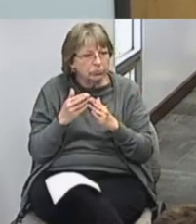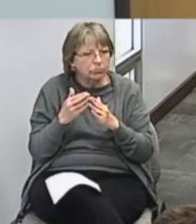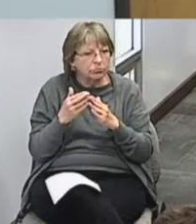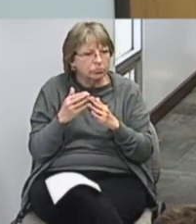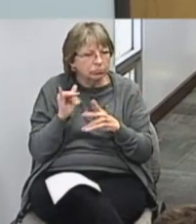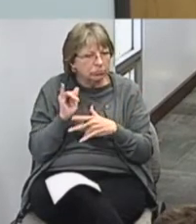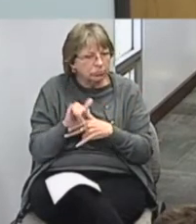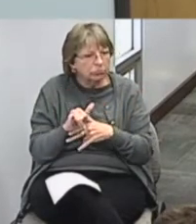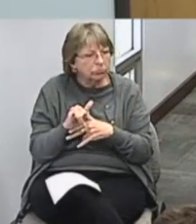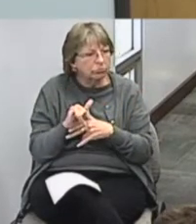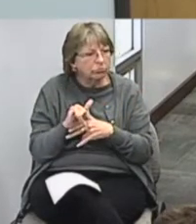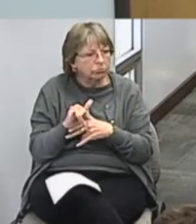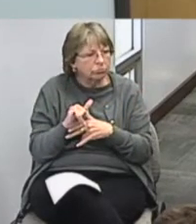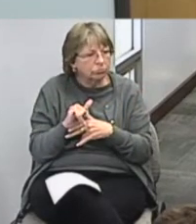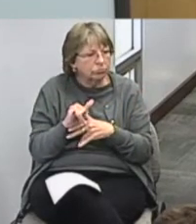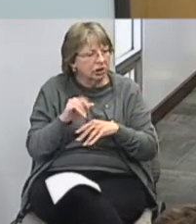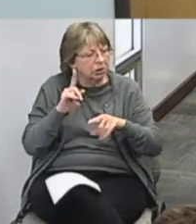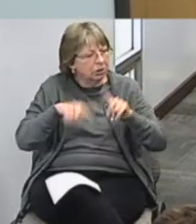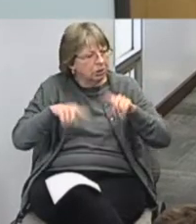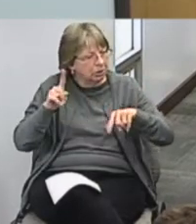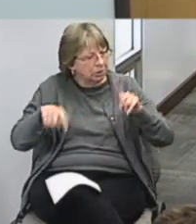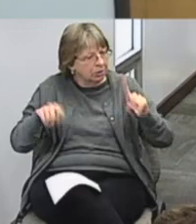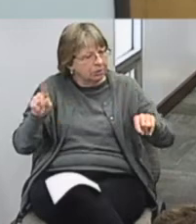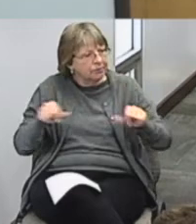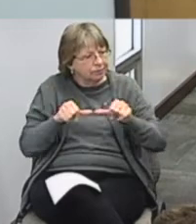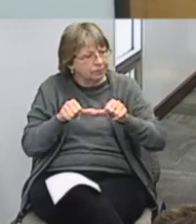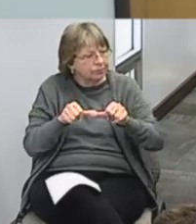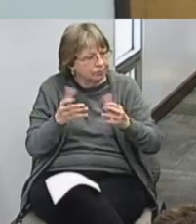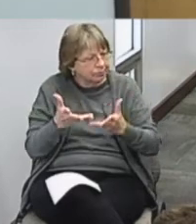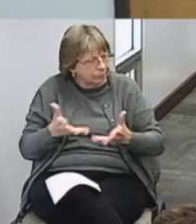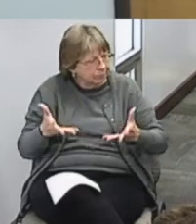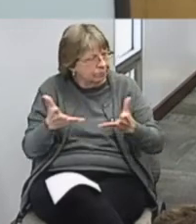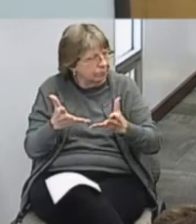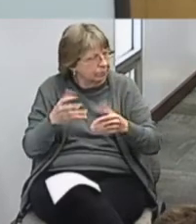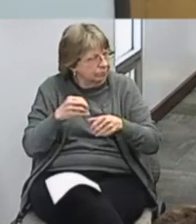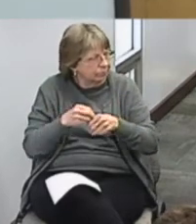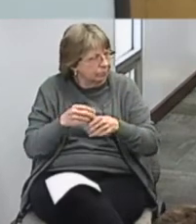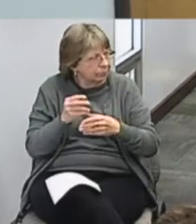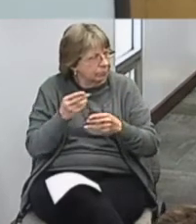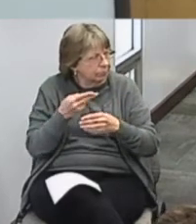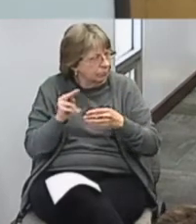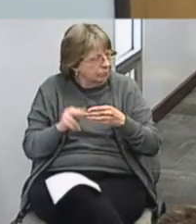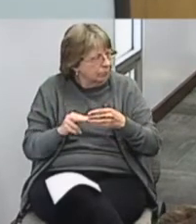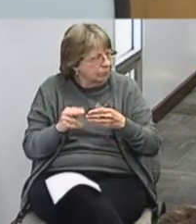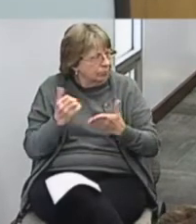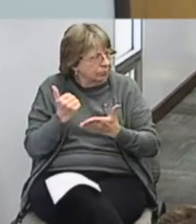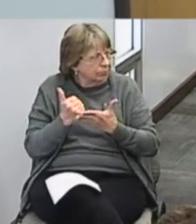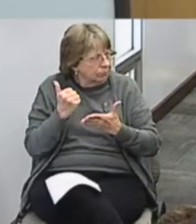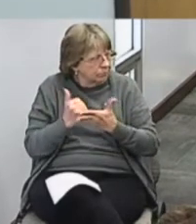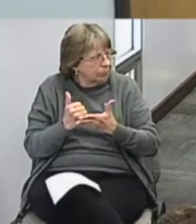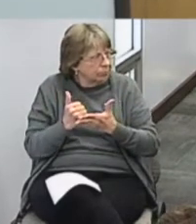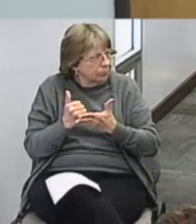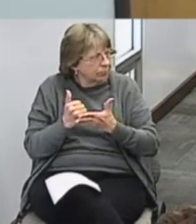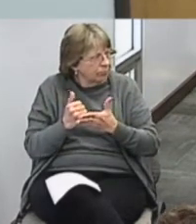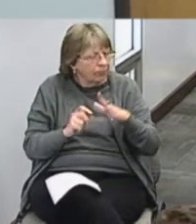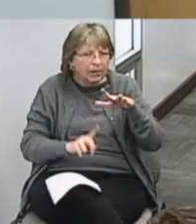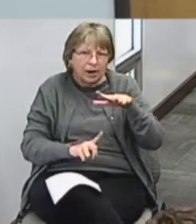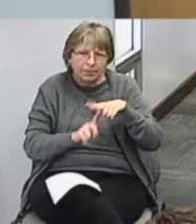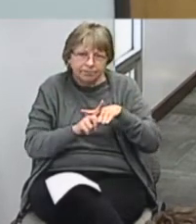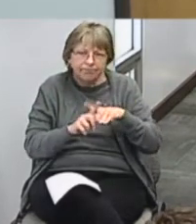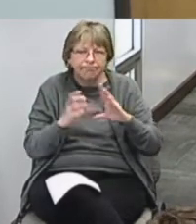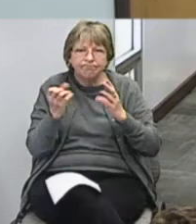that diversity still exists, you know, in this town, and it just helps to bring up the conversation